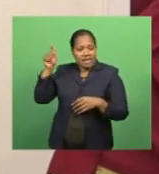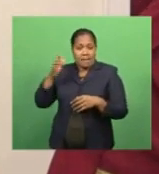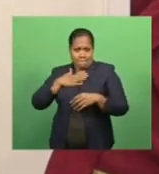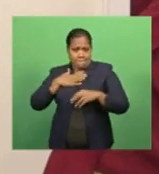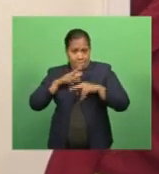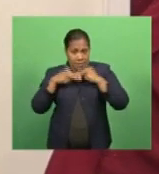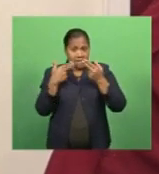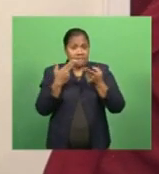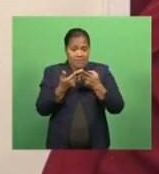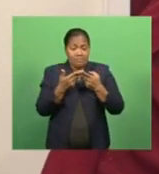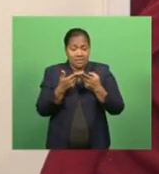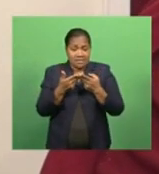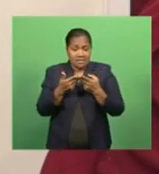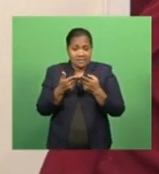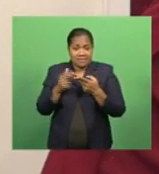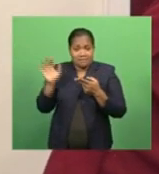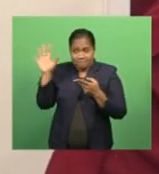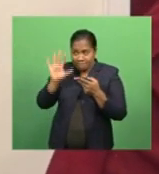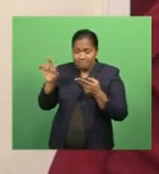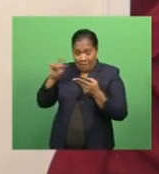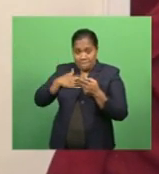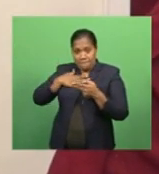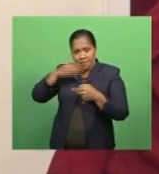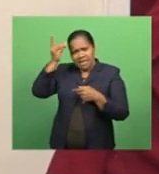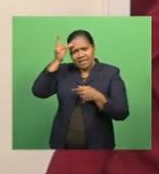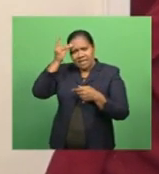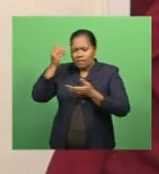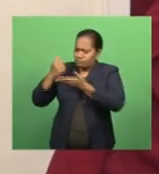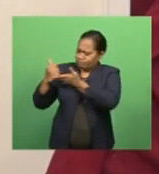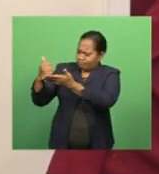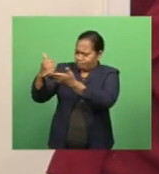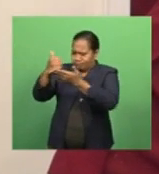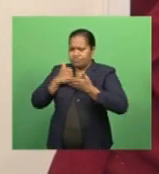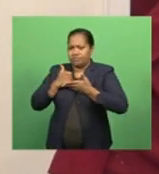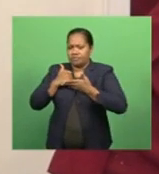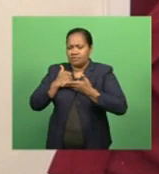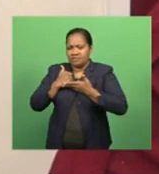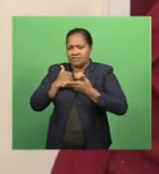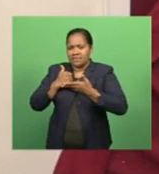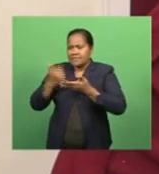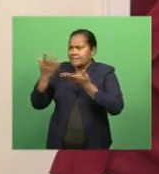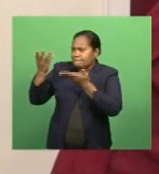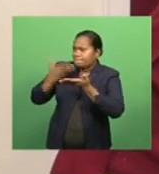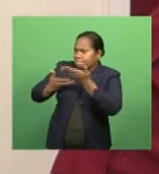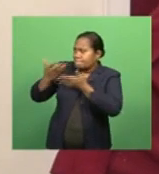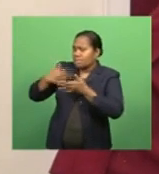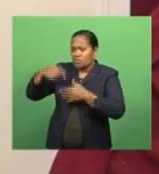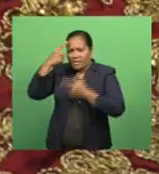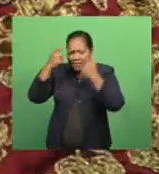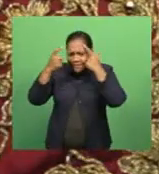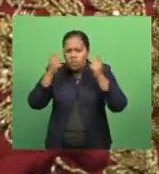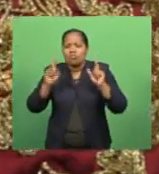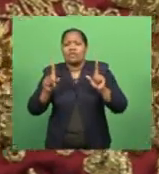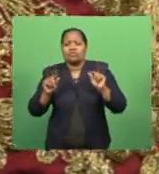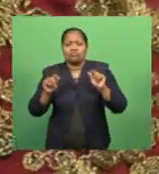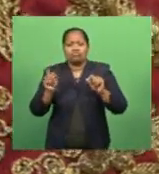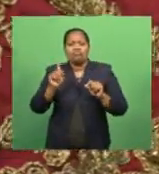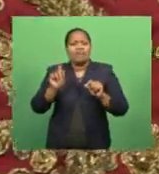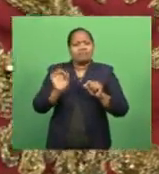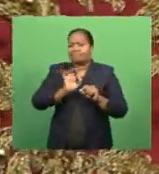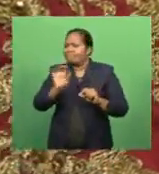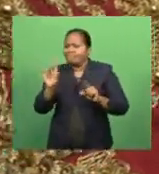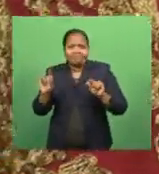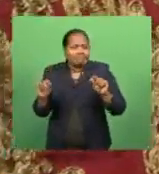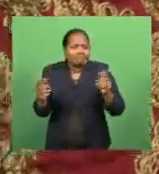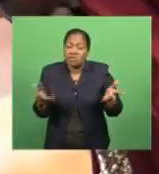family, basically my family. My dad was a lot supportive too. He gave me ideas what to do and what not to do. She says it was not